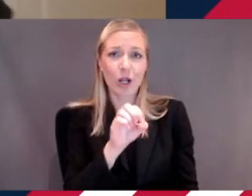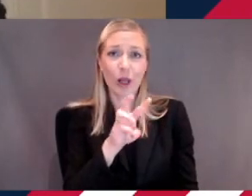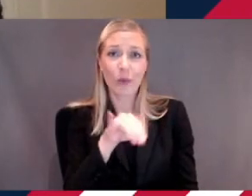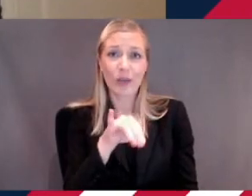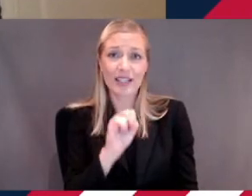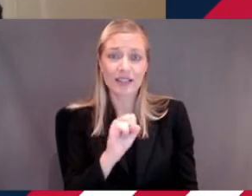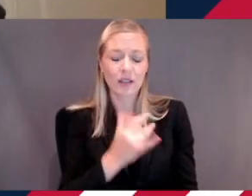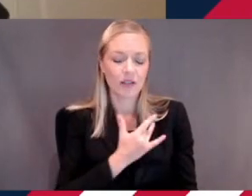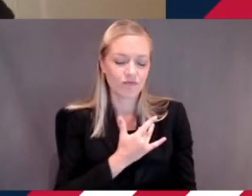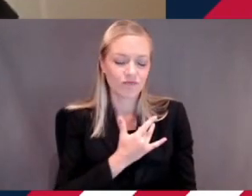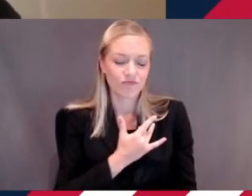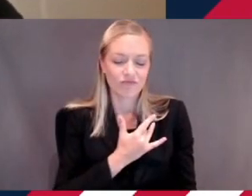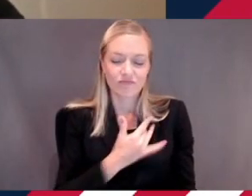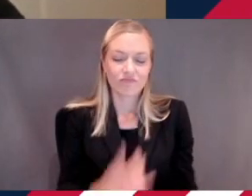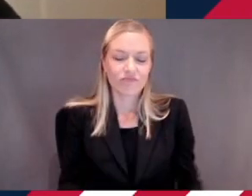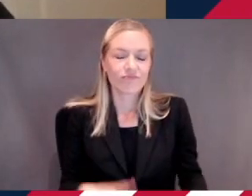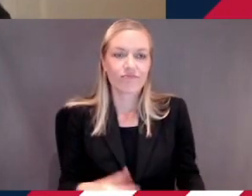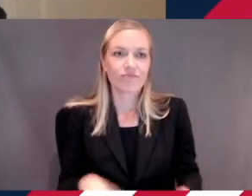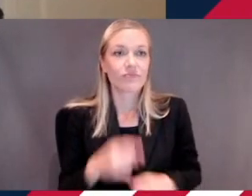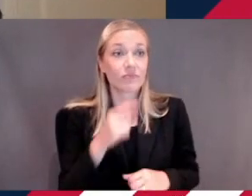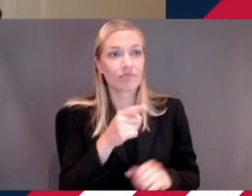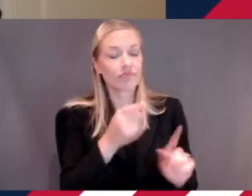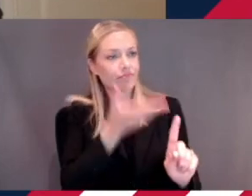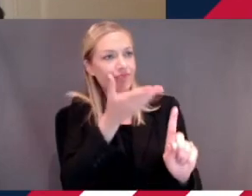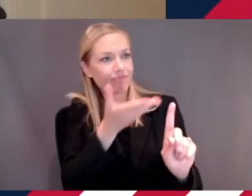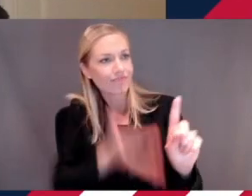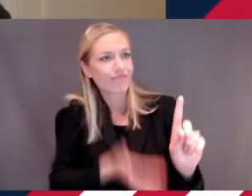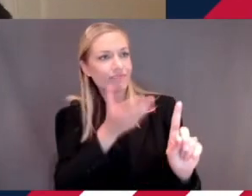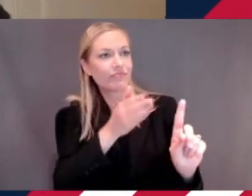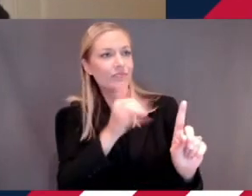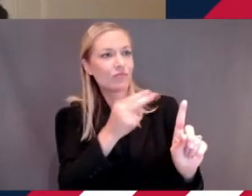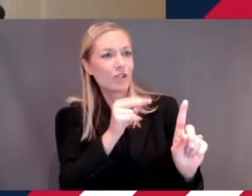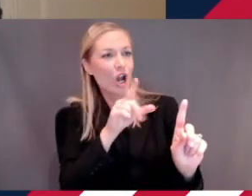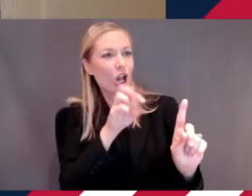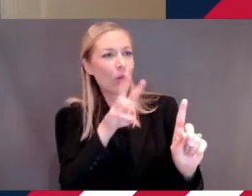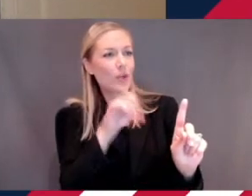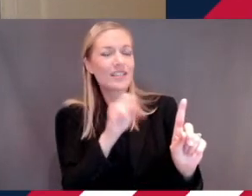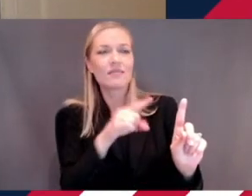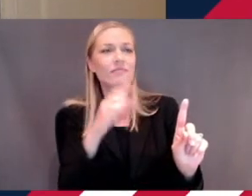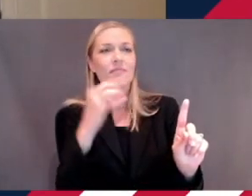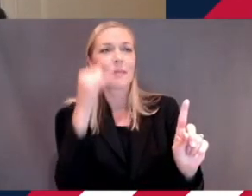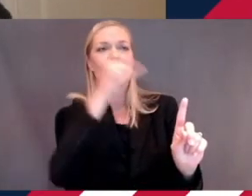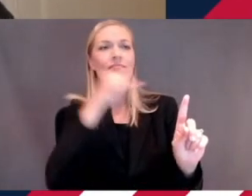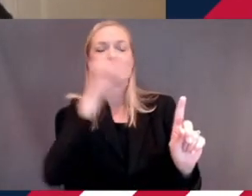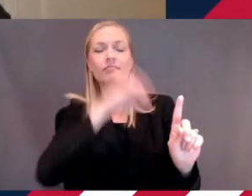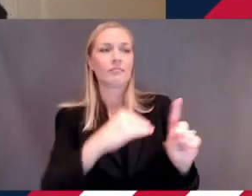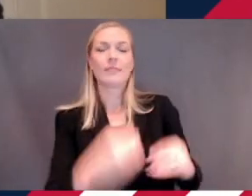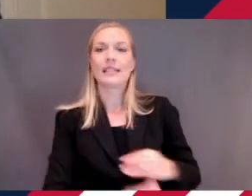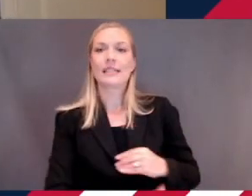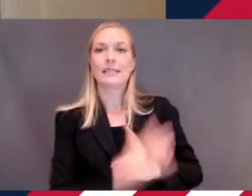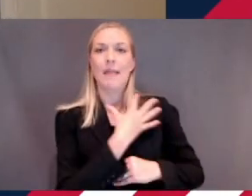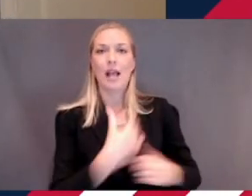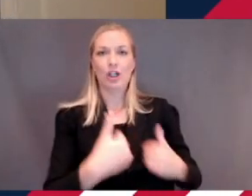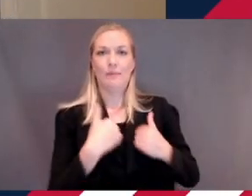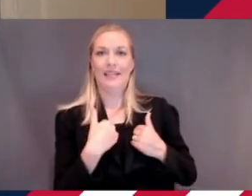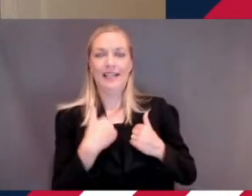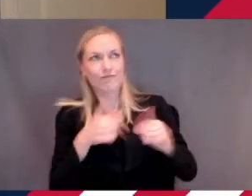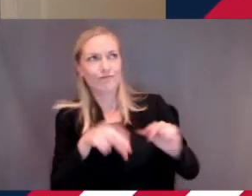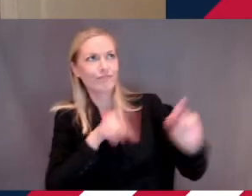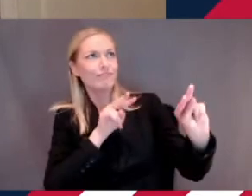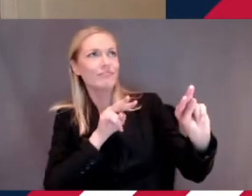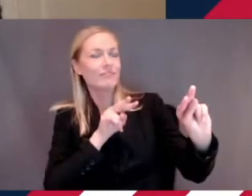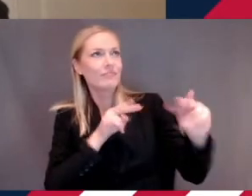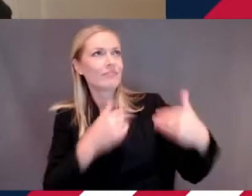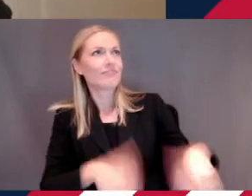was an inspirational figure for me. I remember working with Senator Kennedy in the mid-90s, and I had the privilege of writing the